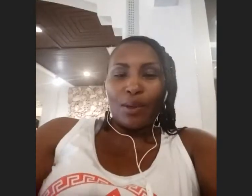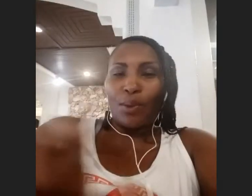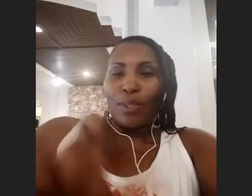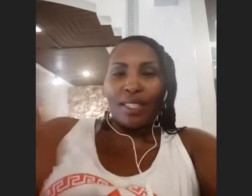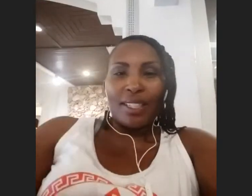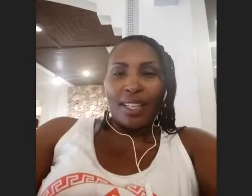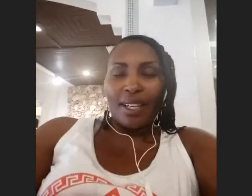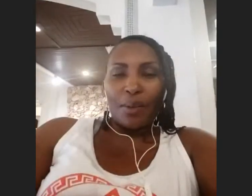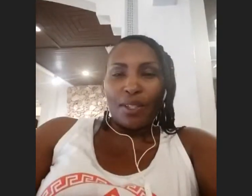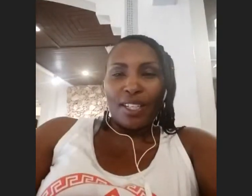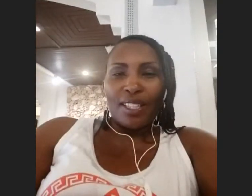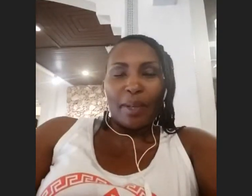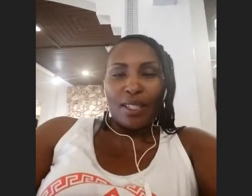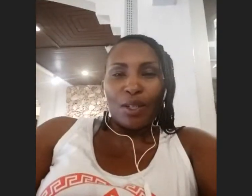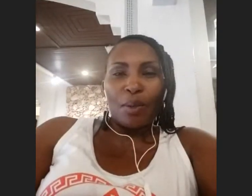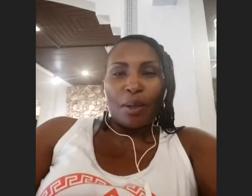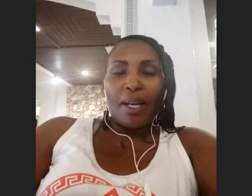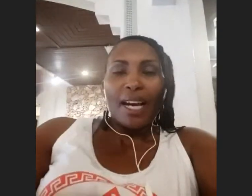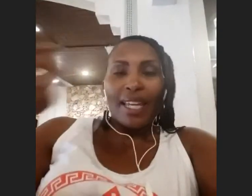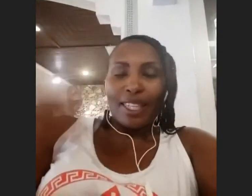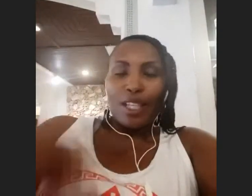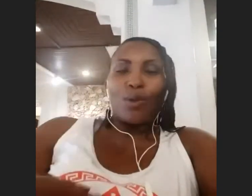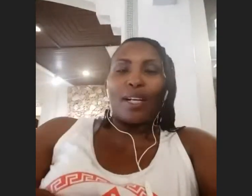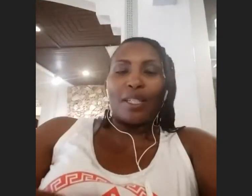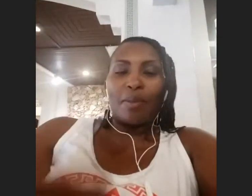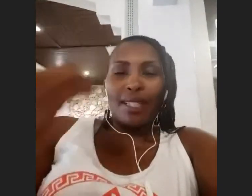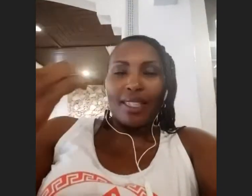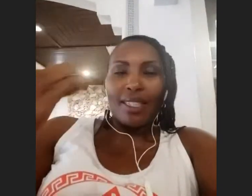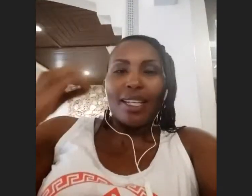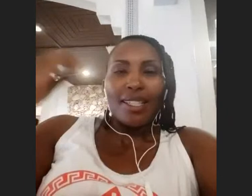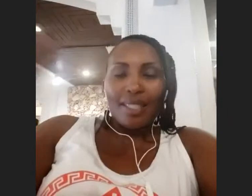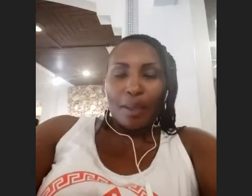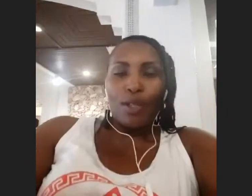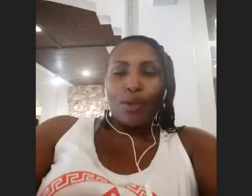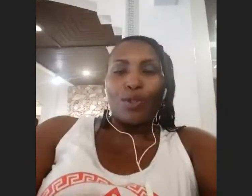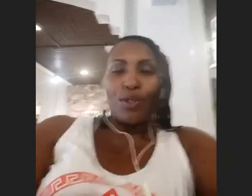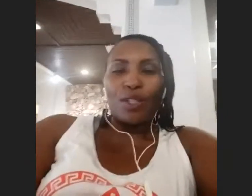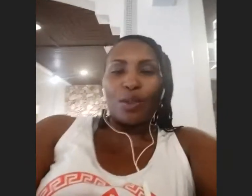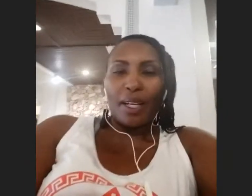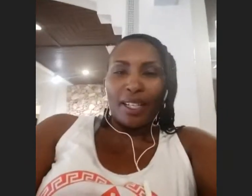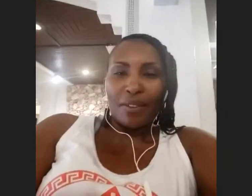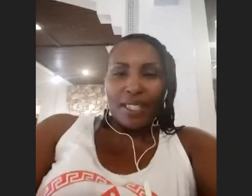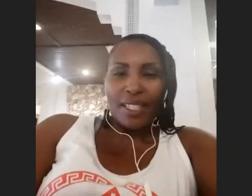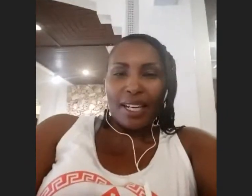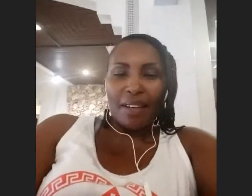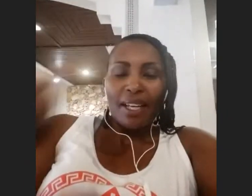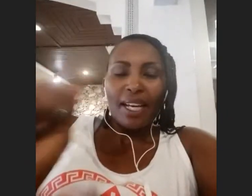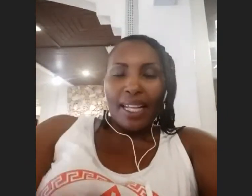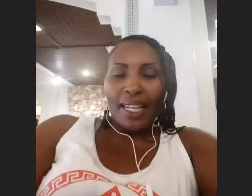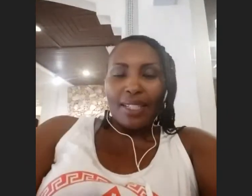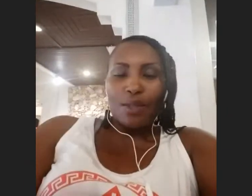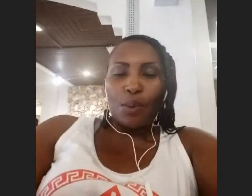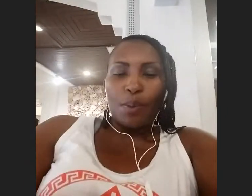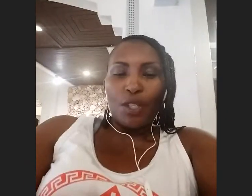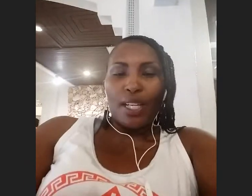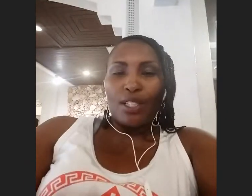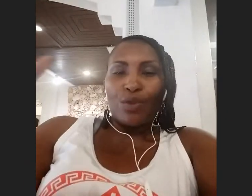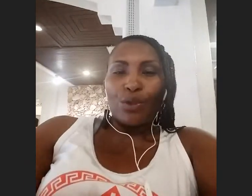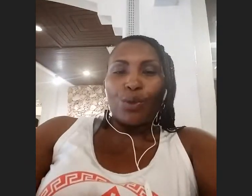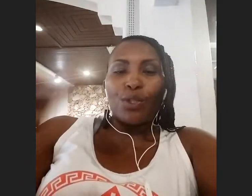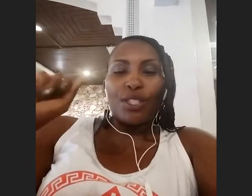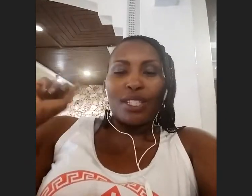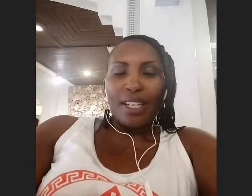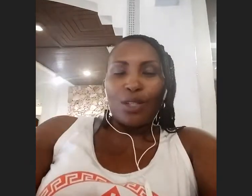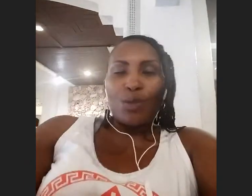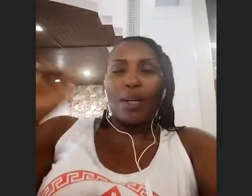somebody who is was raised by a single mom. I think you look at me and see somebody who is trying to make a difference in life. And that will be a challenge